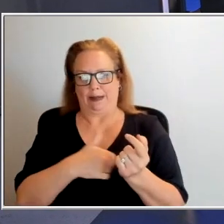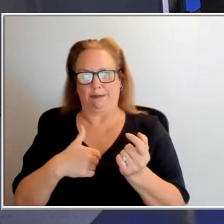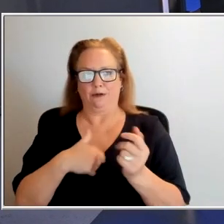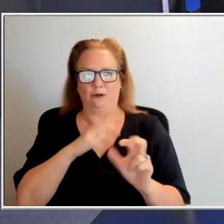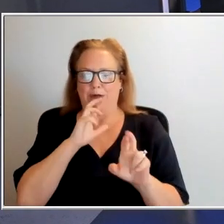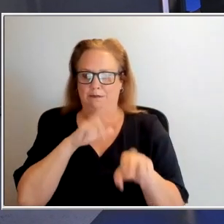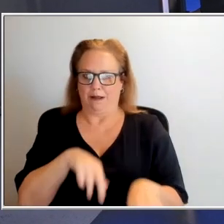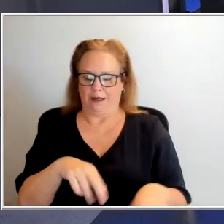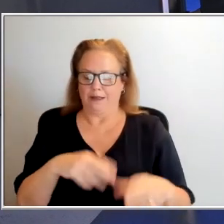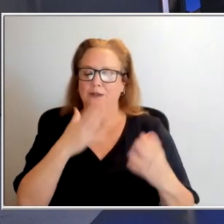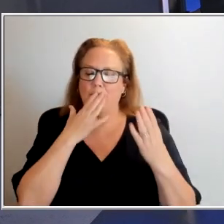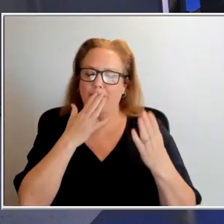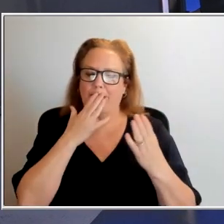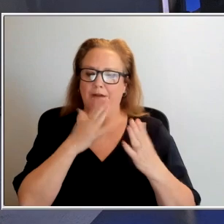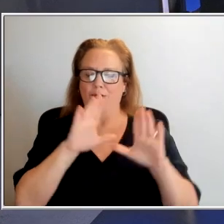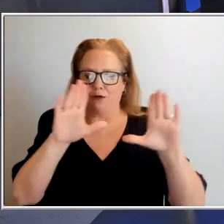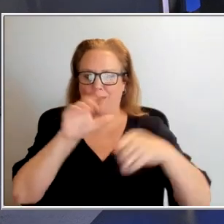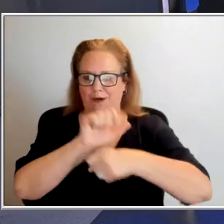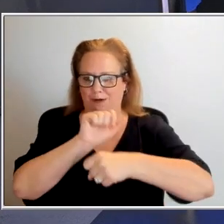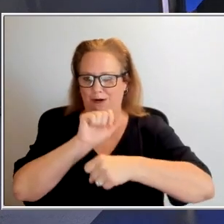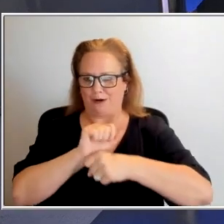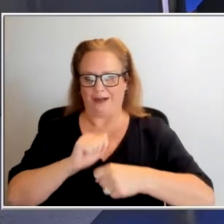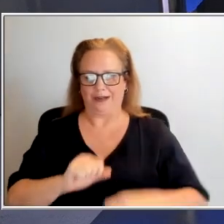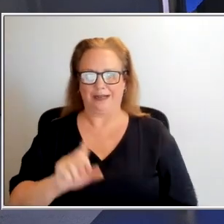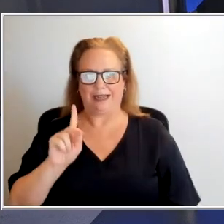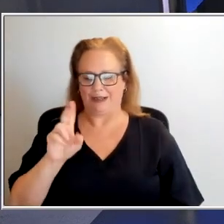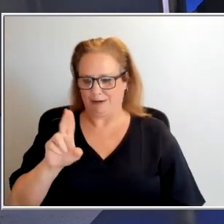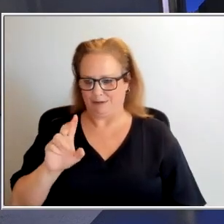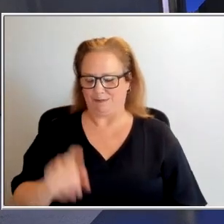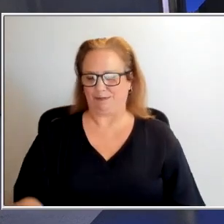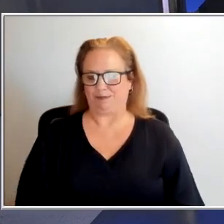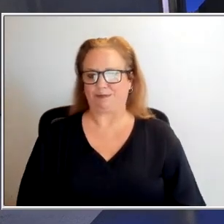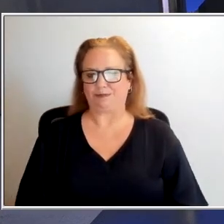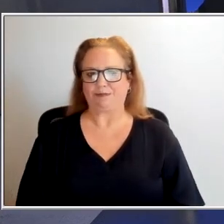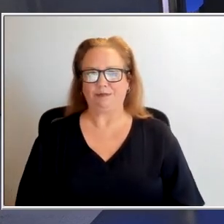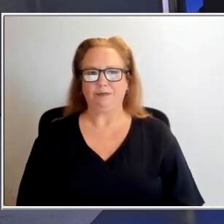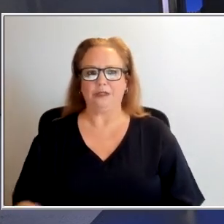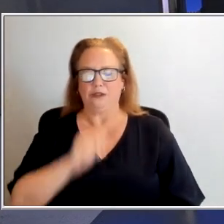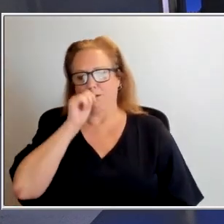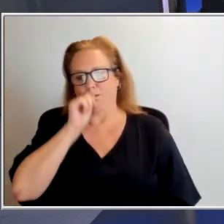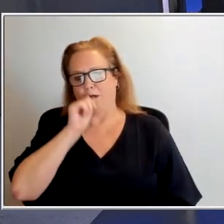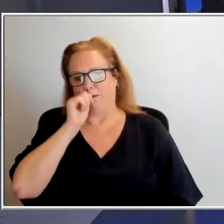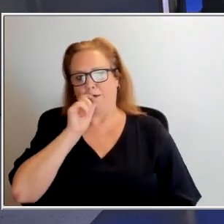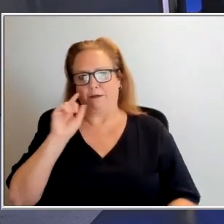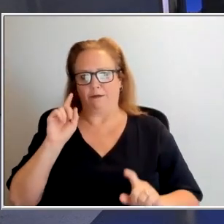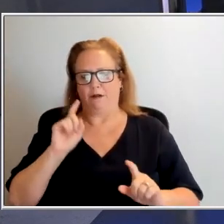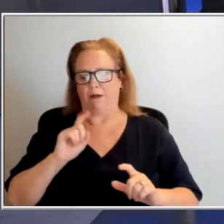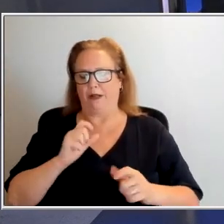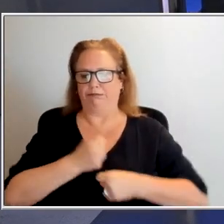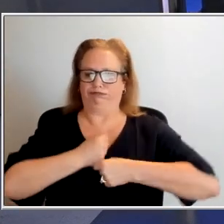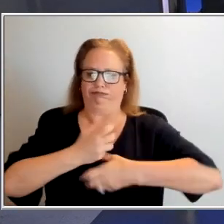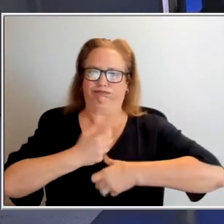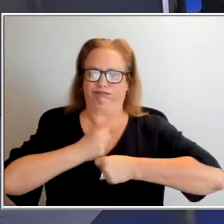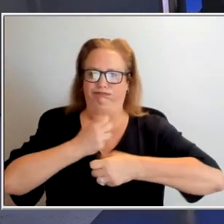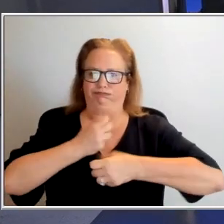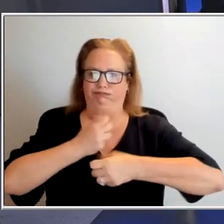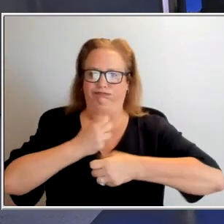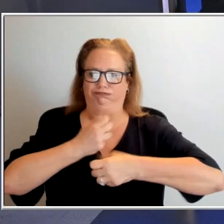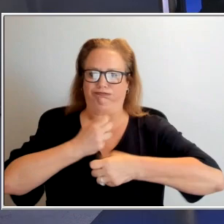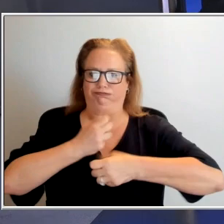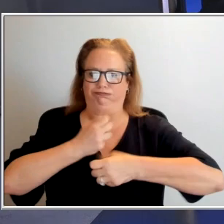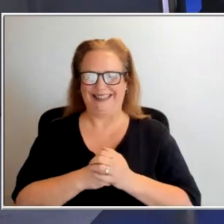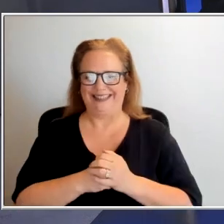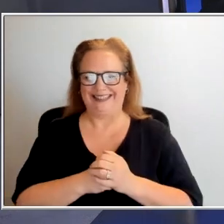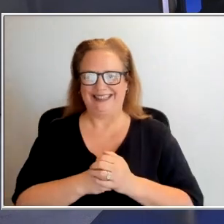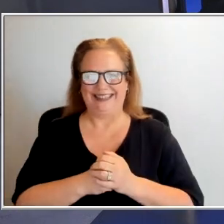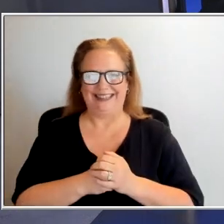So thank you for your great work for the health system. My pleasure. For all of us. She's had to put up with me and all my kind of rantings here in the studio, et cetera, for all the